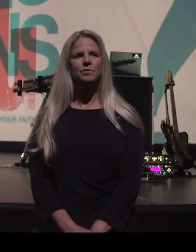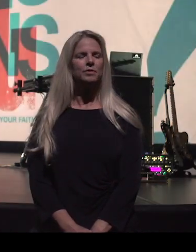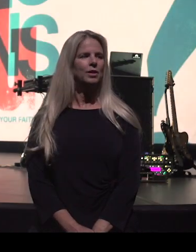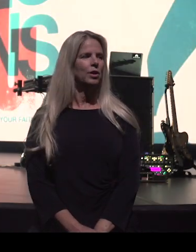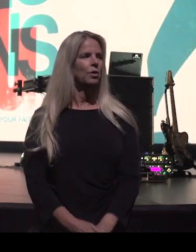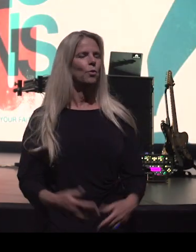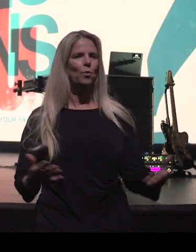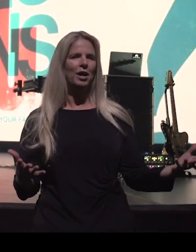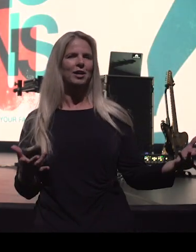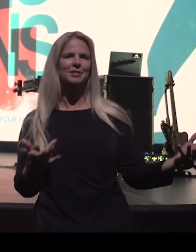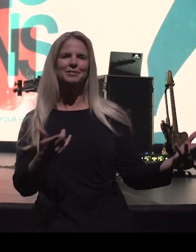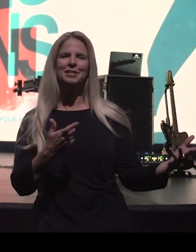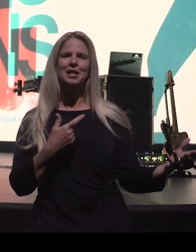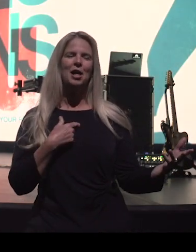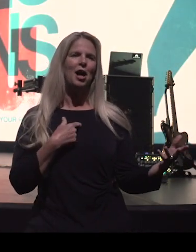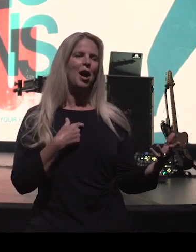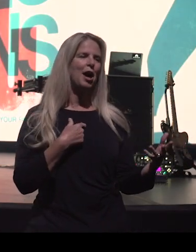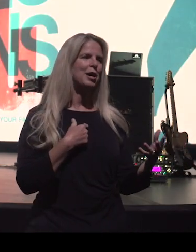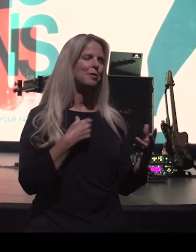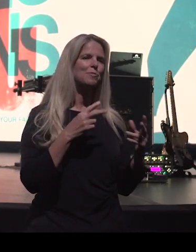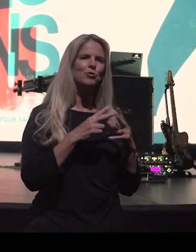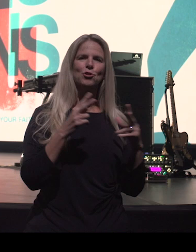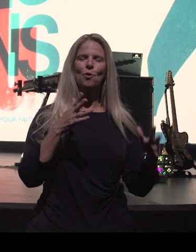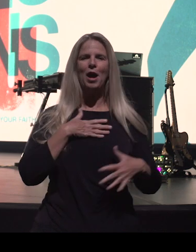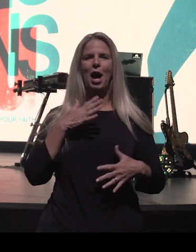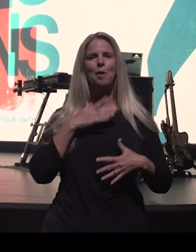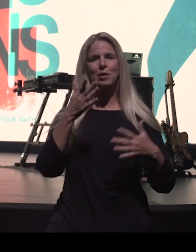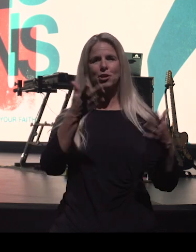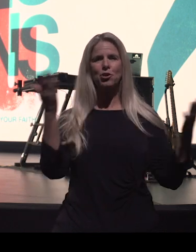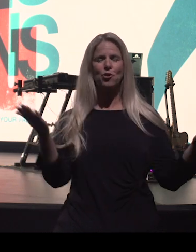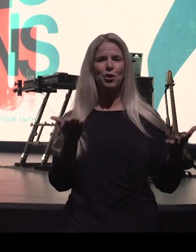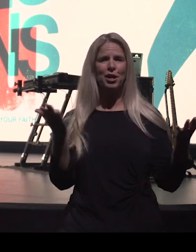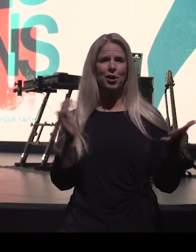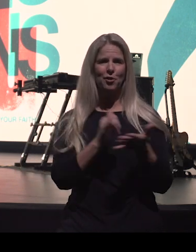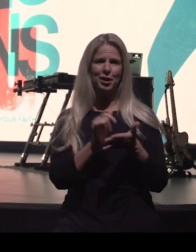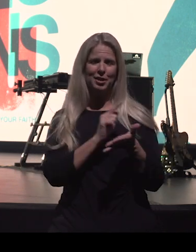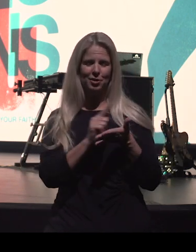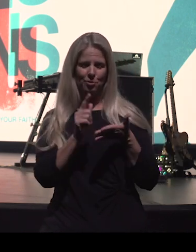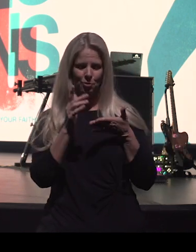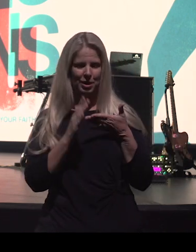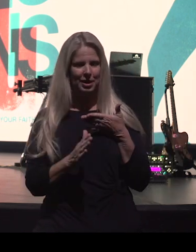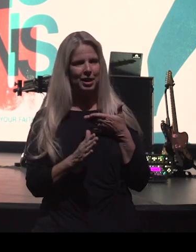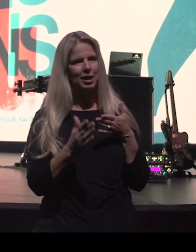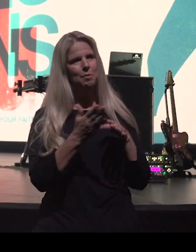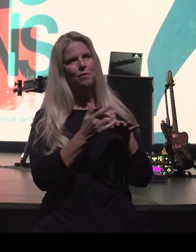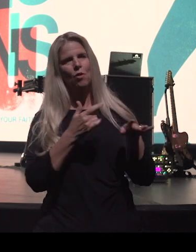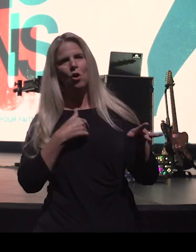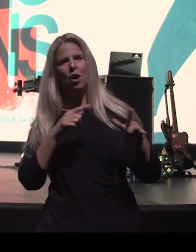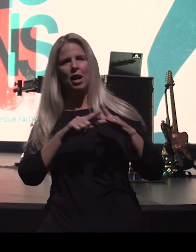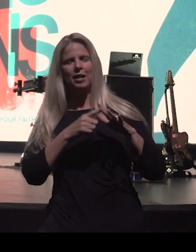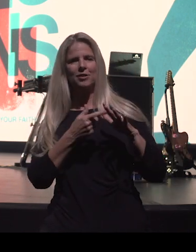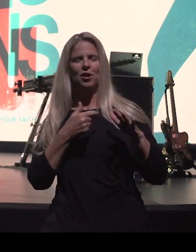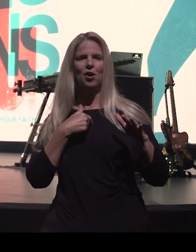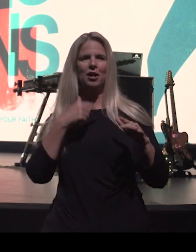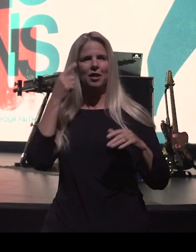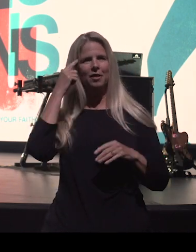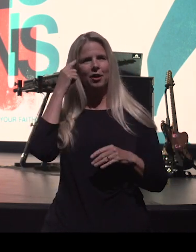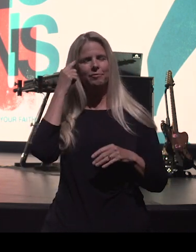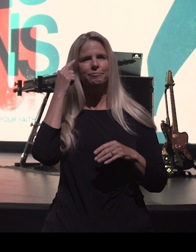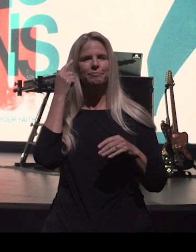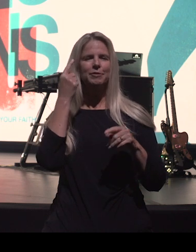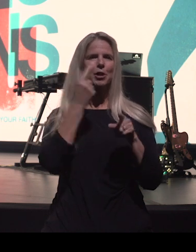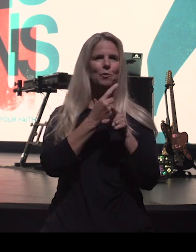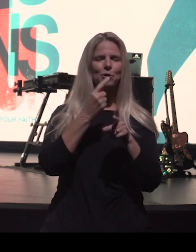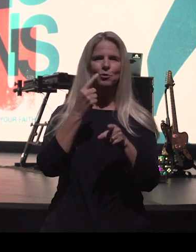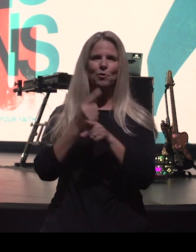Well, I am so glad you're here this weekend. And before I get right into the message, I thought it would be just appropriate for us to celebrate